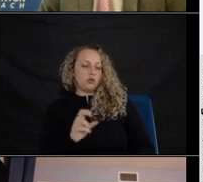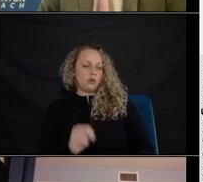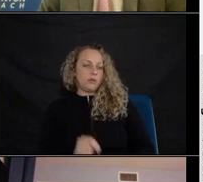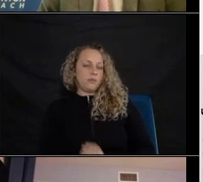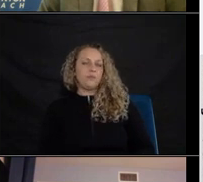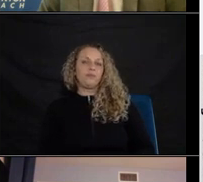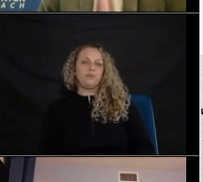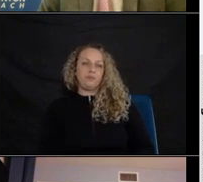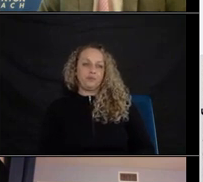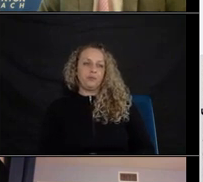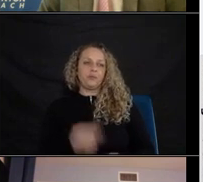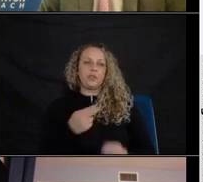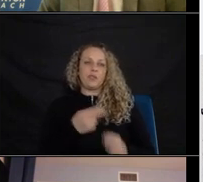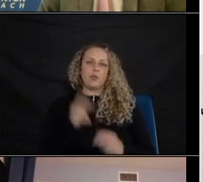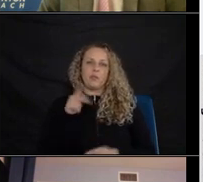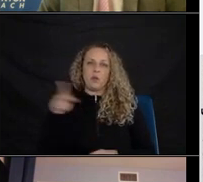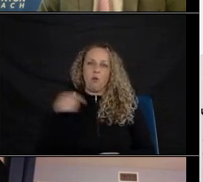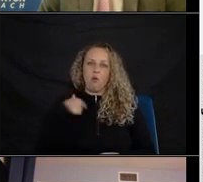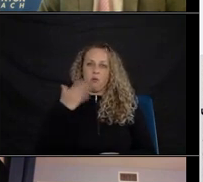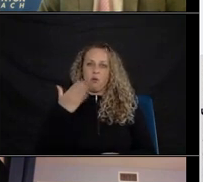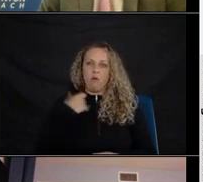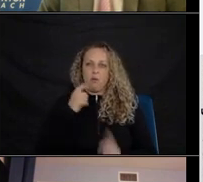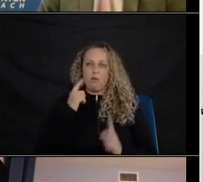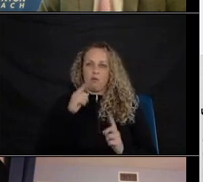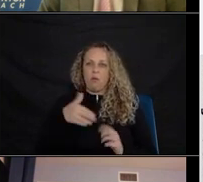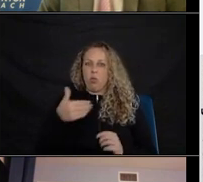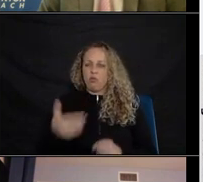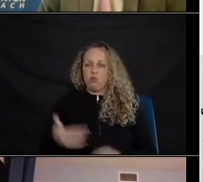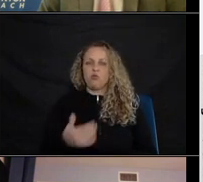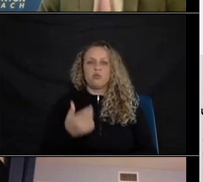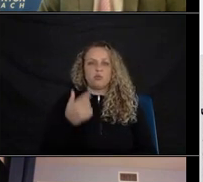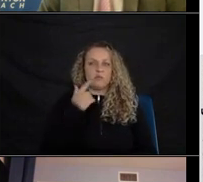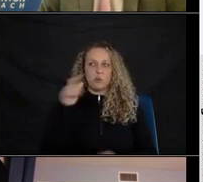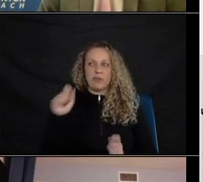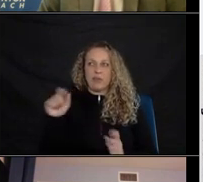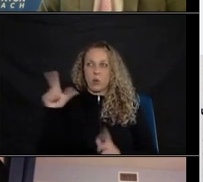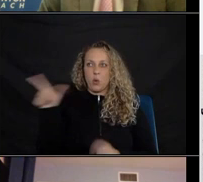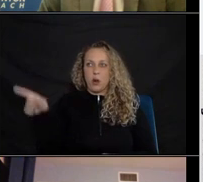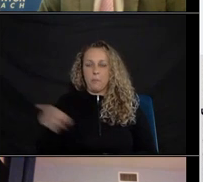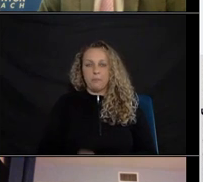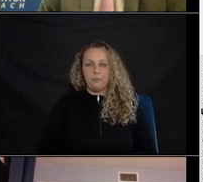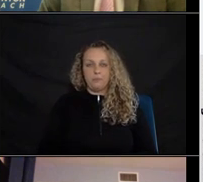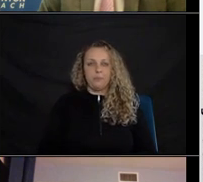had just a very brief PowerPoint presentation that I wanted to go through, if they could get that loaded up.